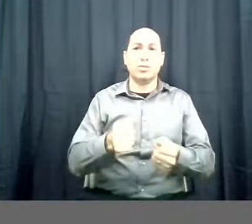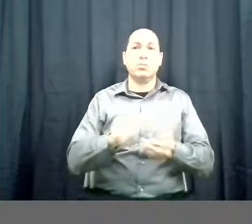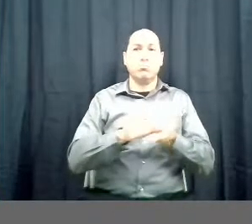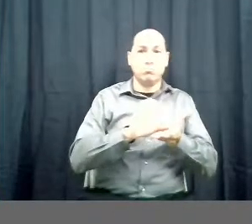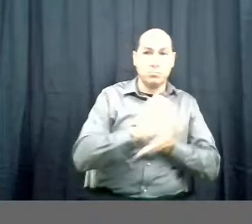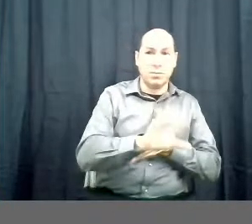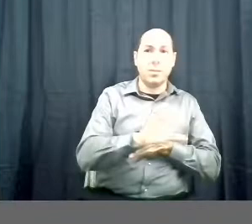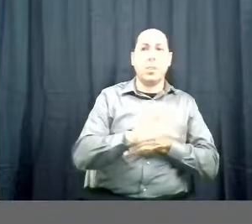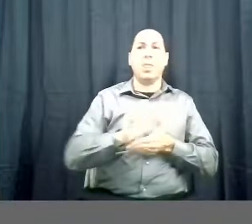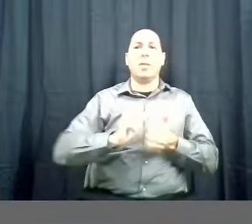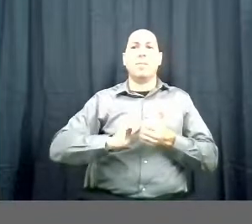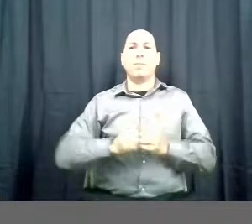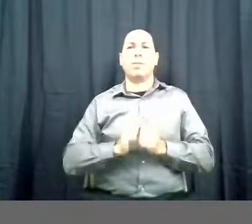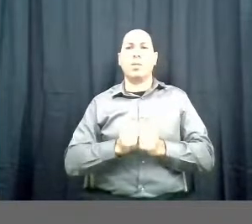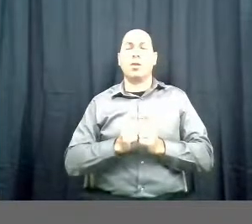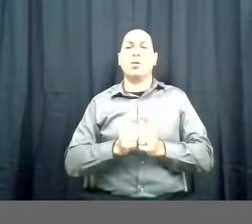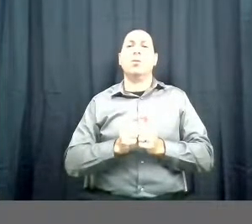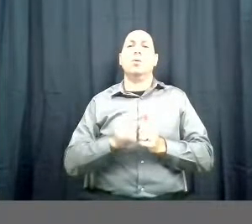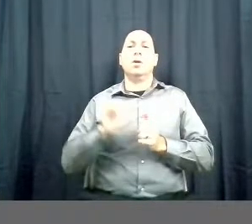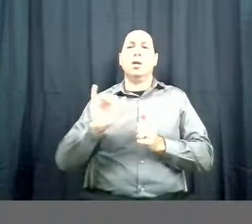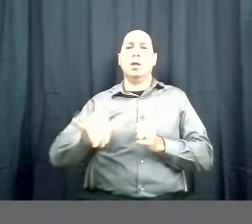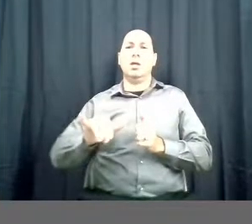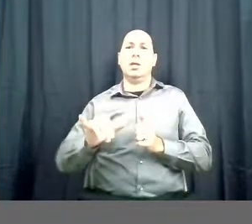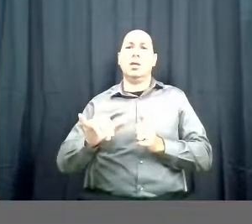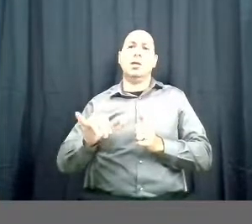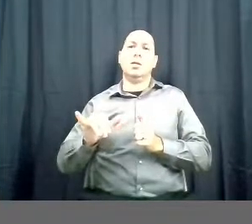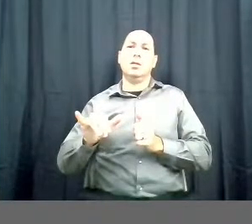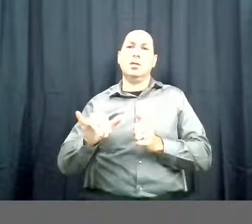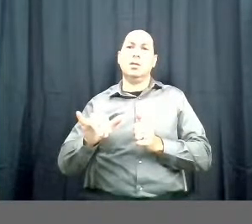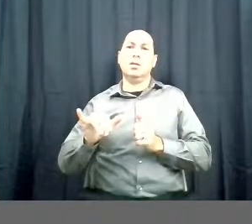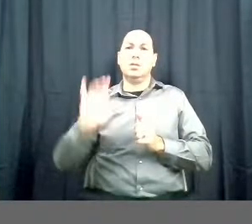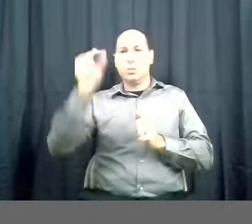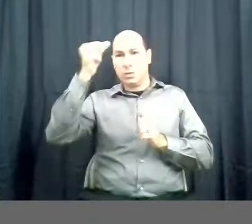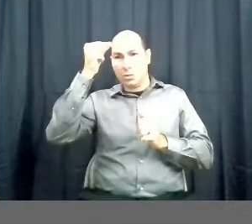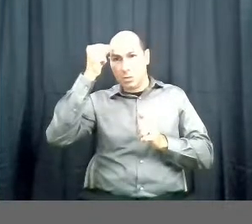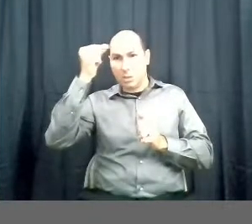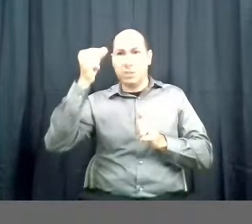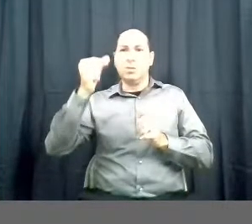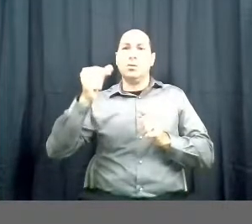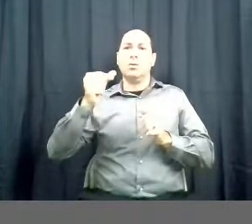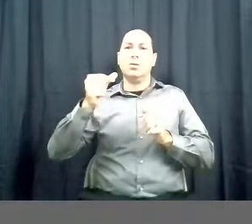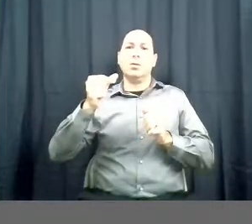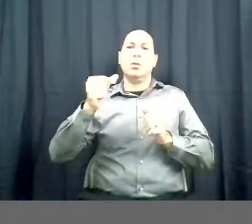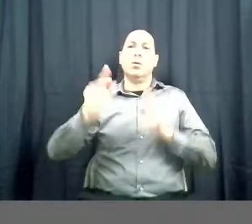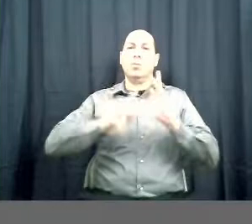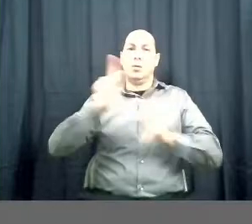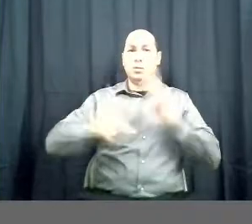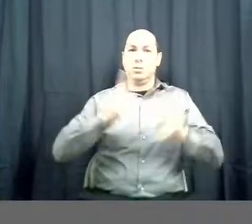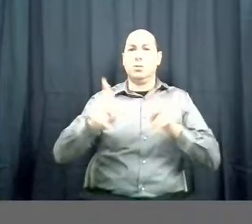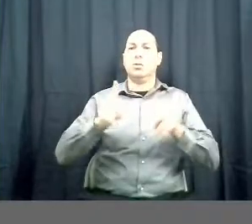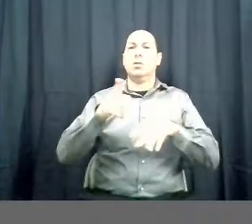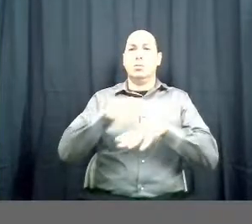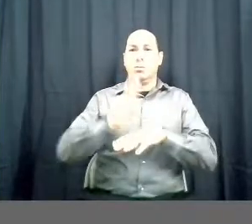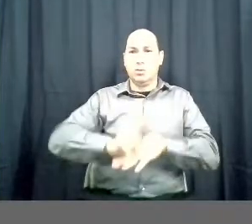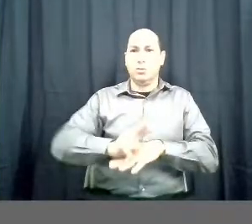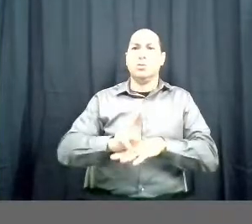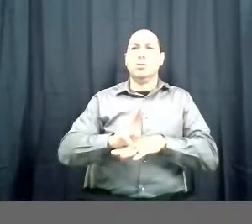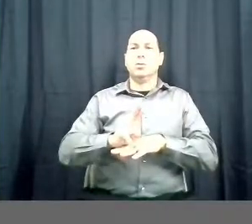savings associated to the shifting of the Commonwealth population into the Medicaid population.